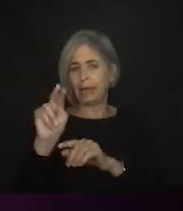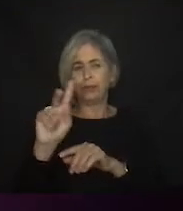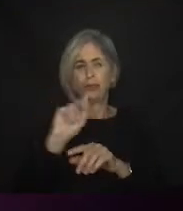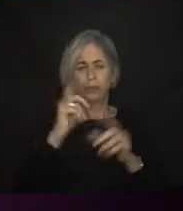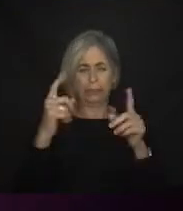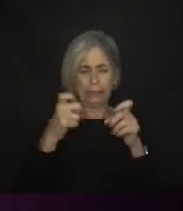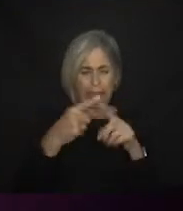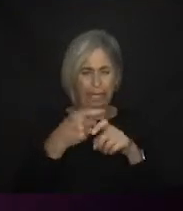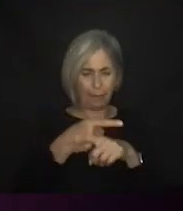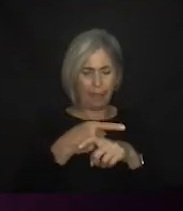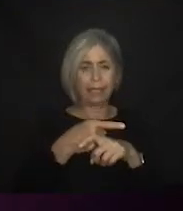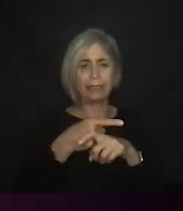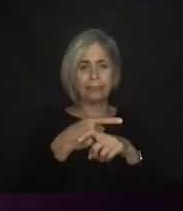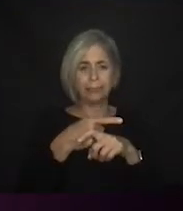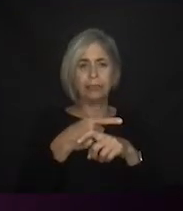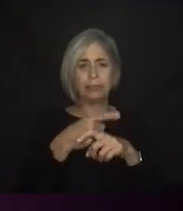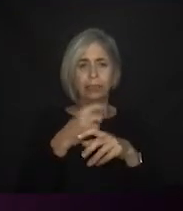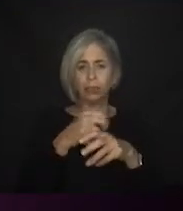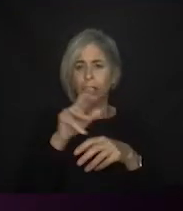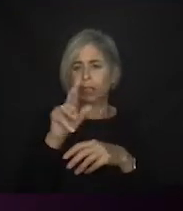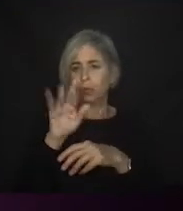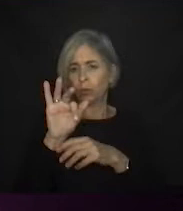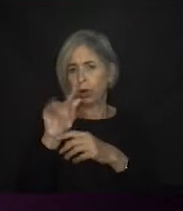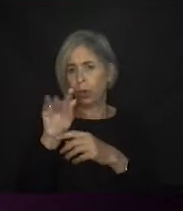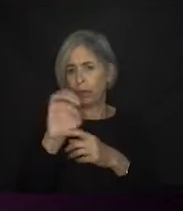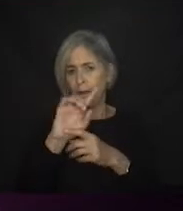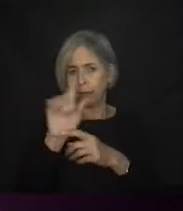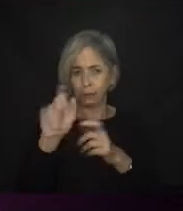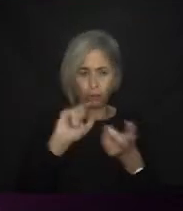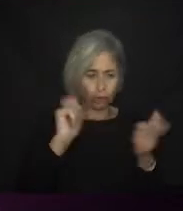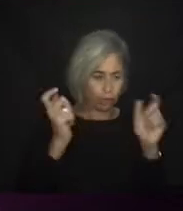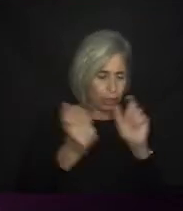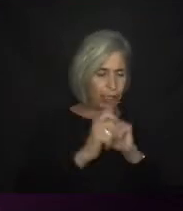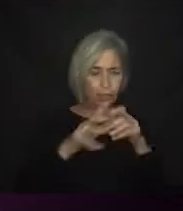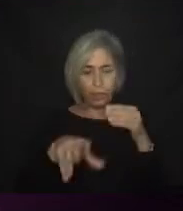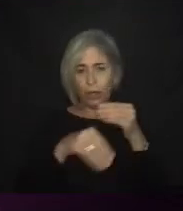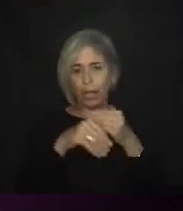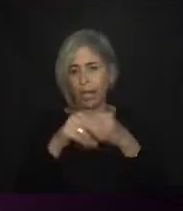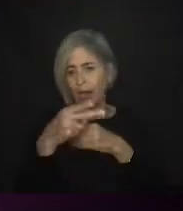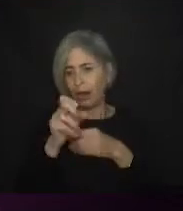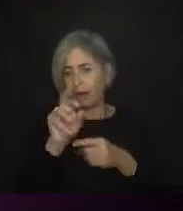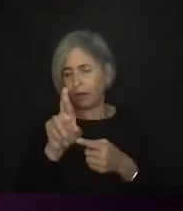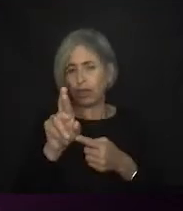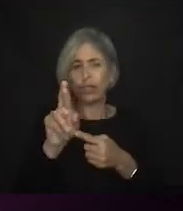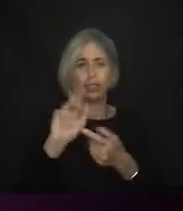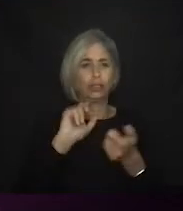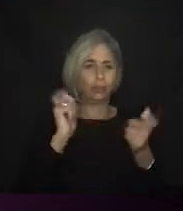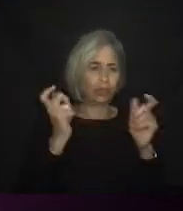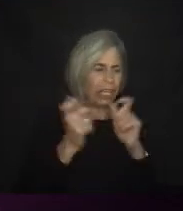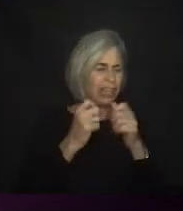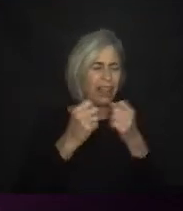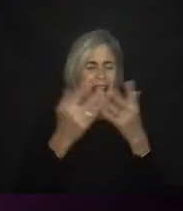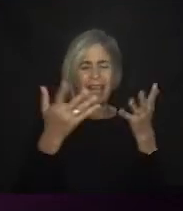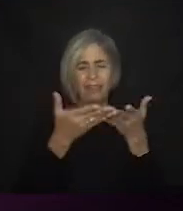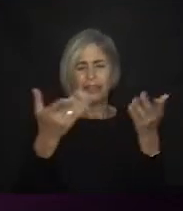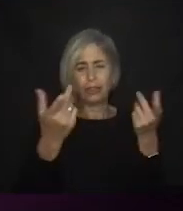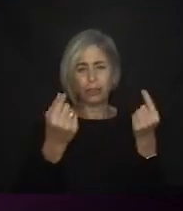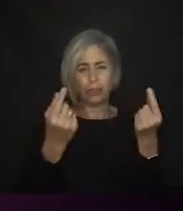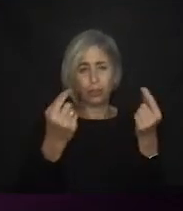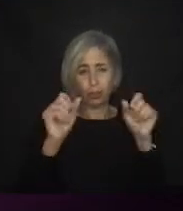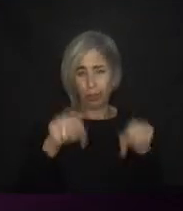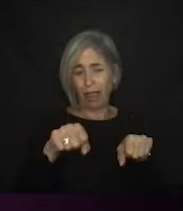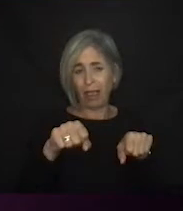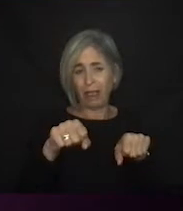really complex. You can change size, you can rotate them, you can add hover animations, you can change the transition. There's a lot that you can